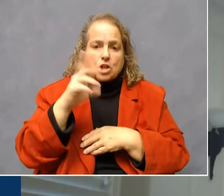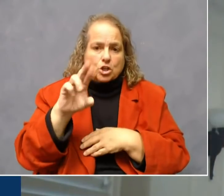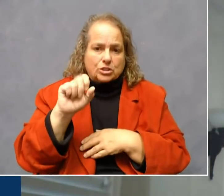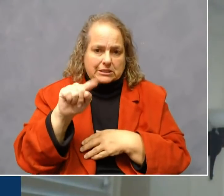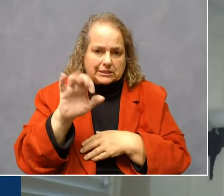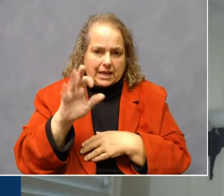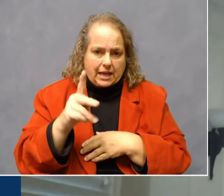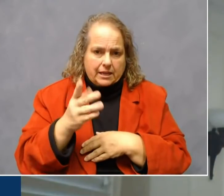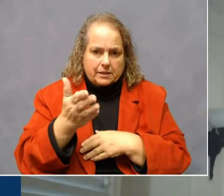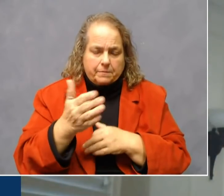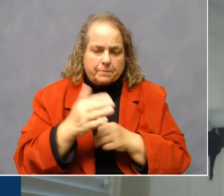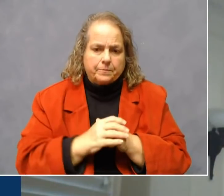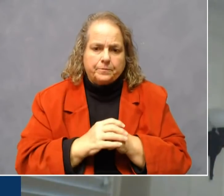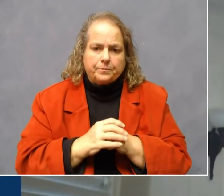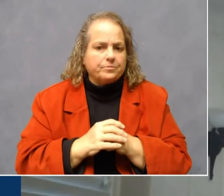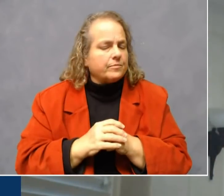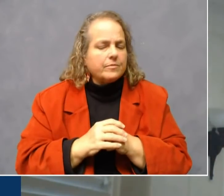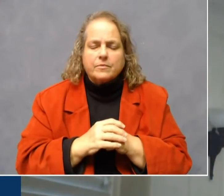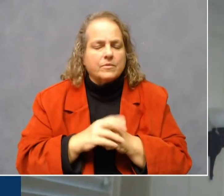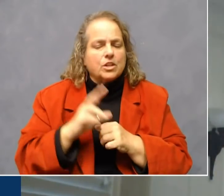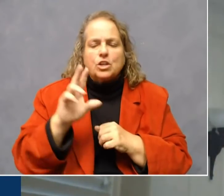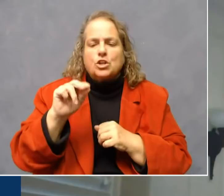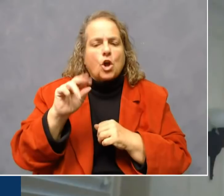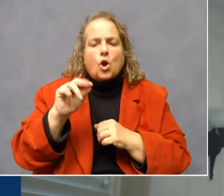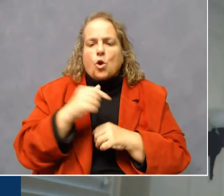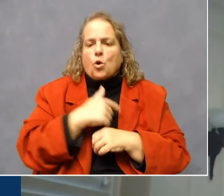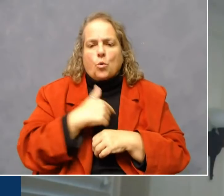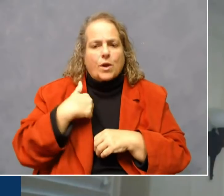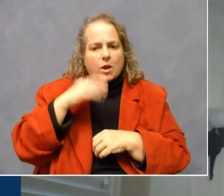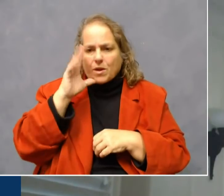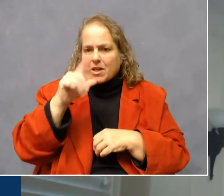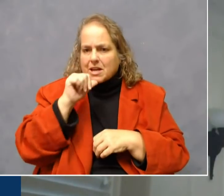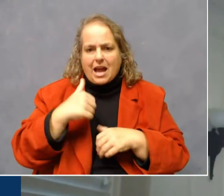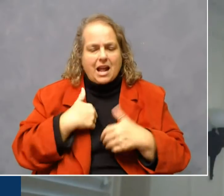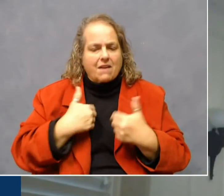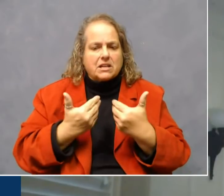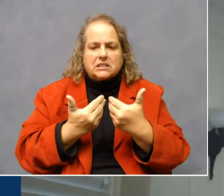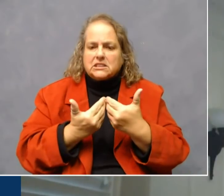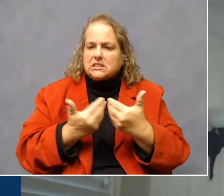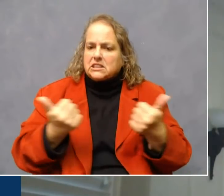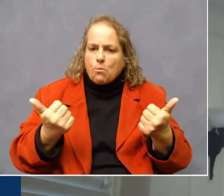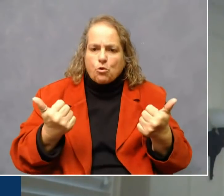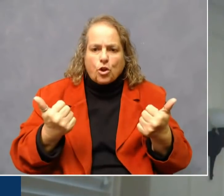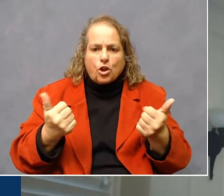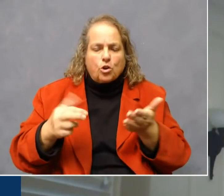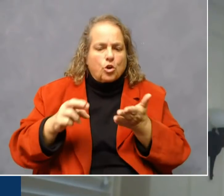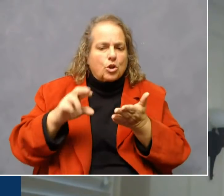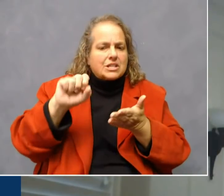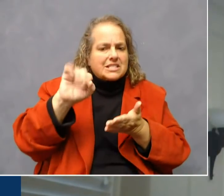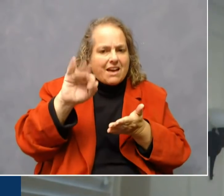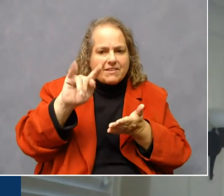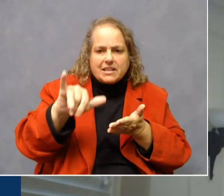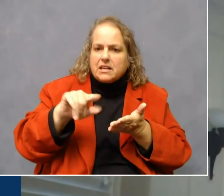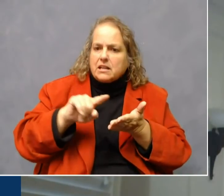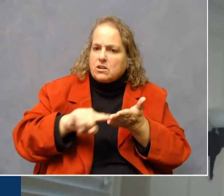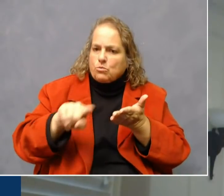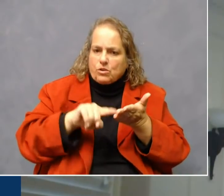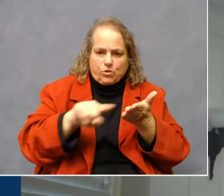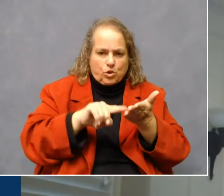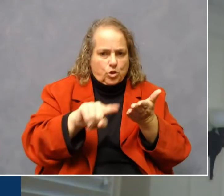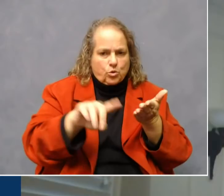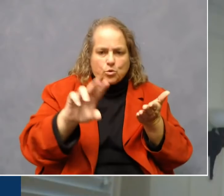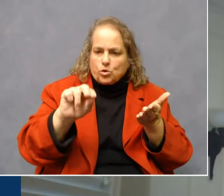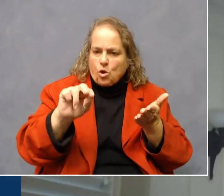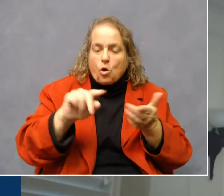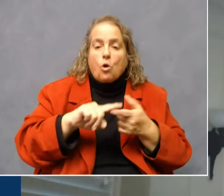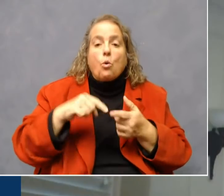No, we're not going to have any separate panels to review to make a separate safety determination. We will review all the materials that we